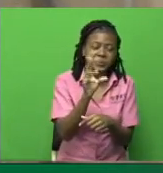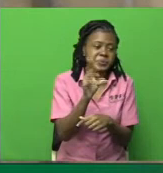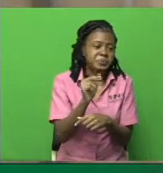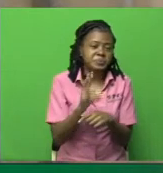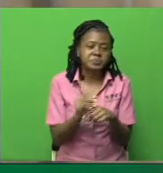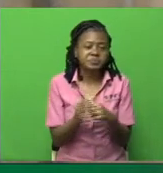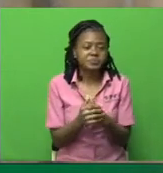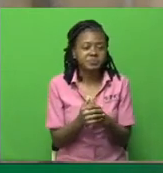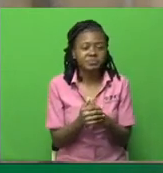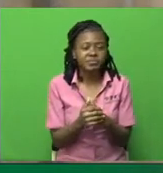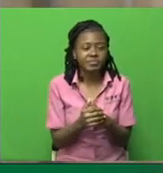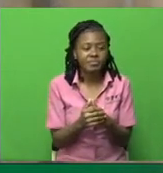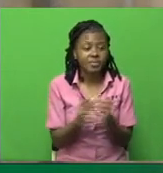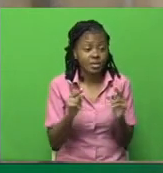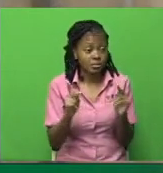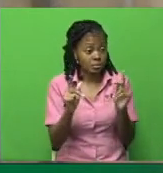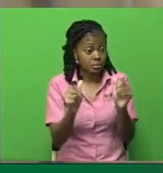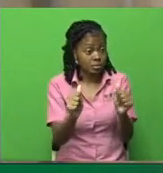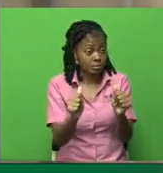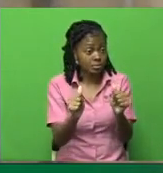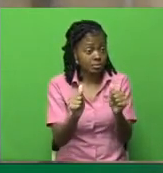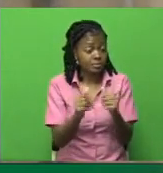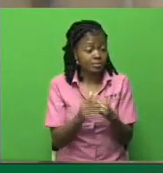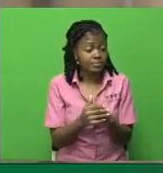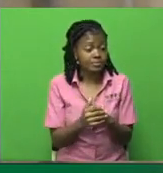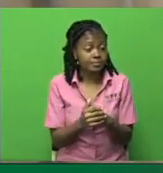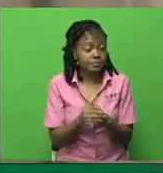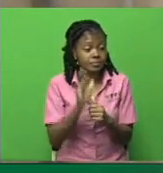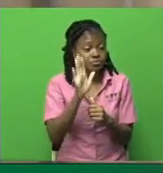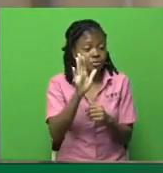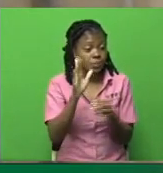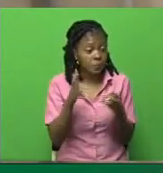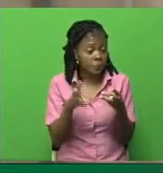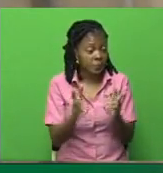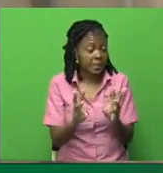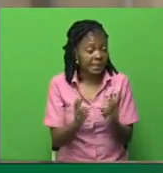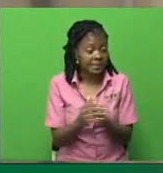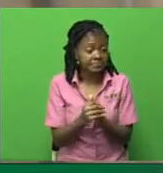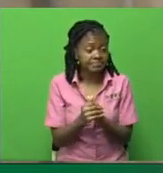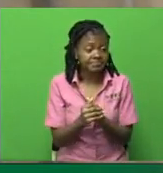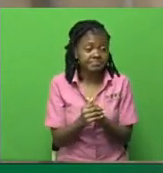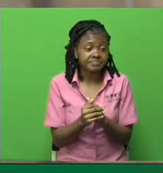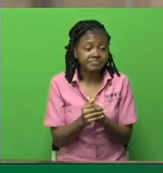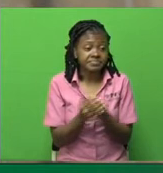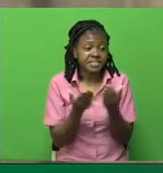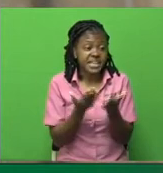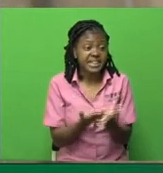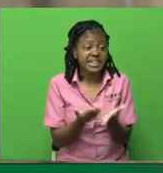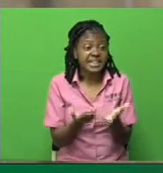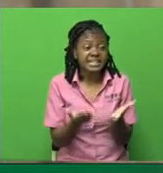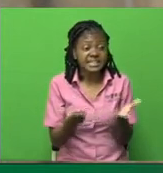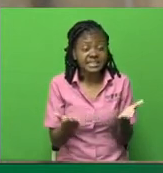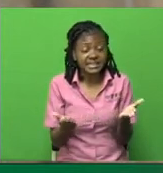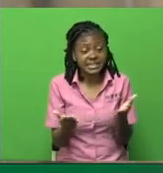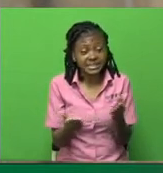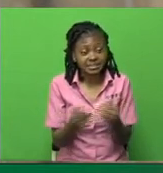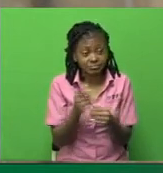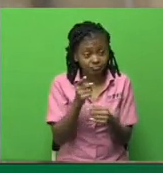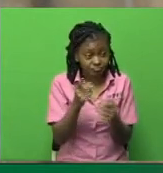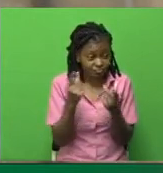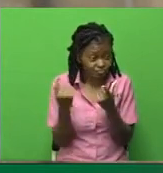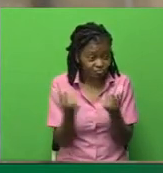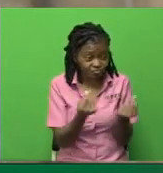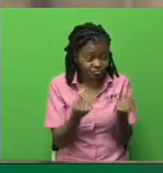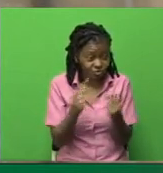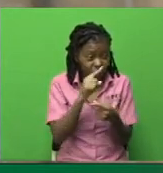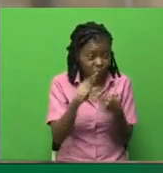of the opposition her ways and the things that happen under her control